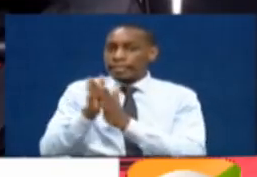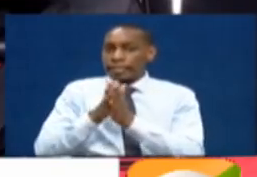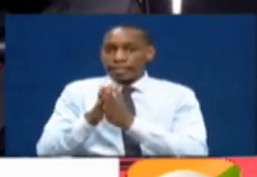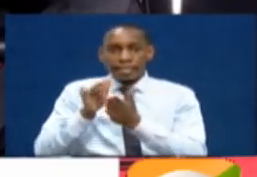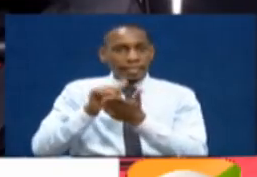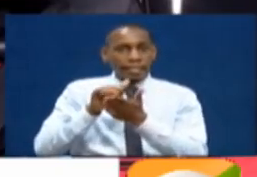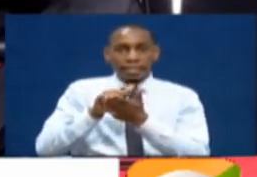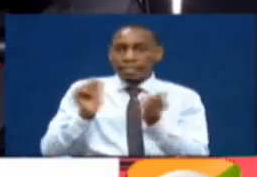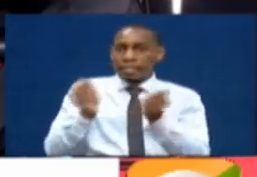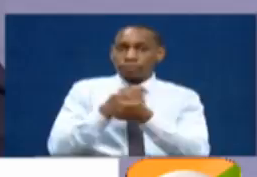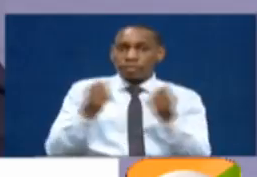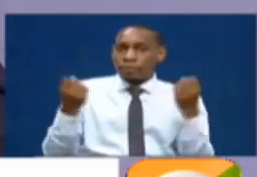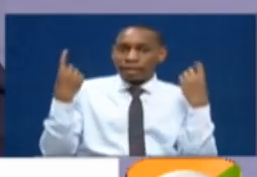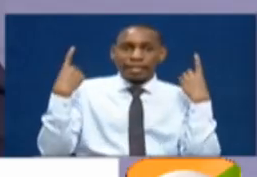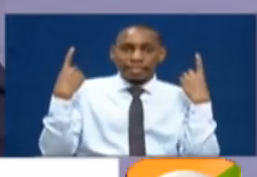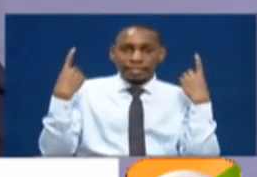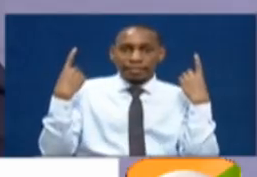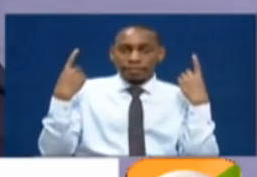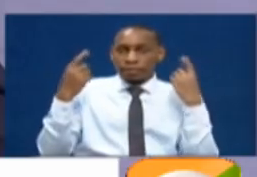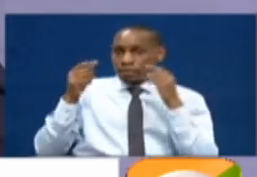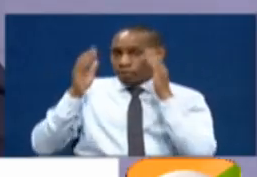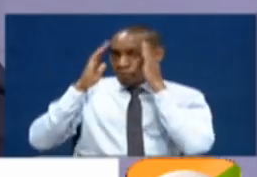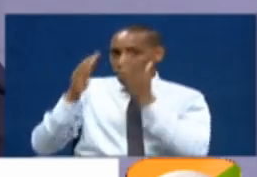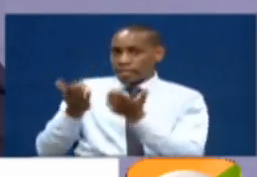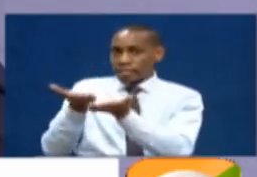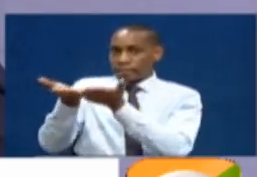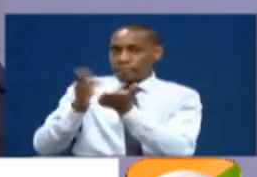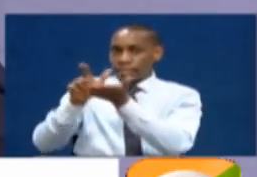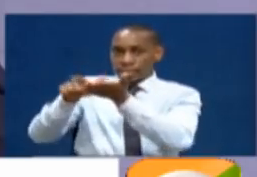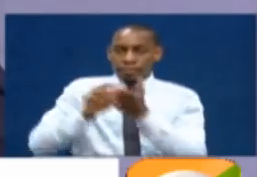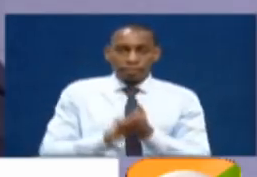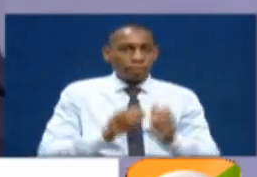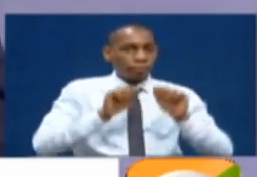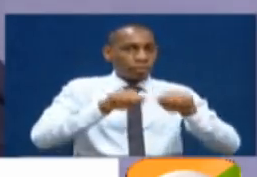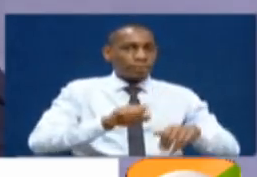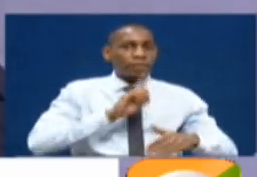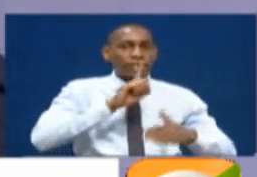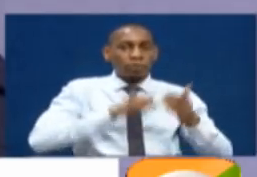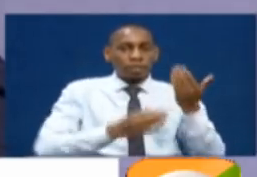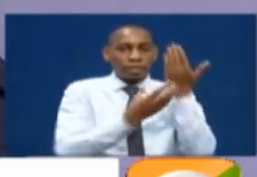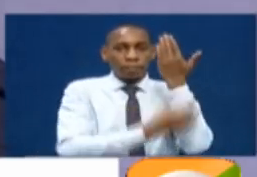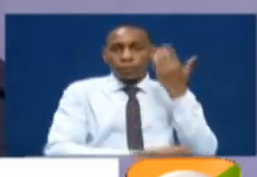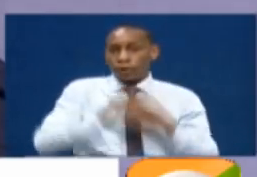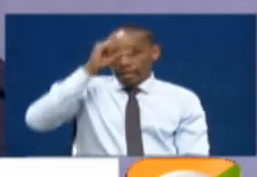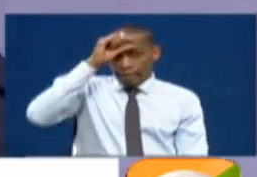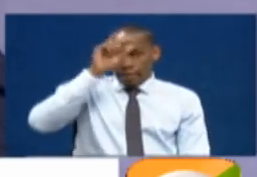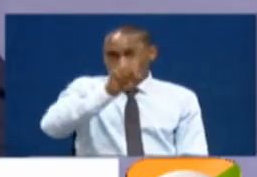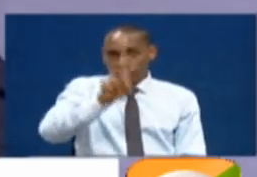not understandable for commercial loans. Would you sum this as poor governance?